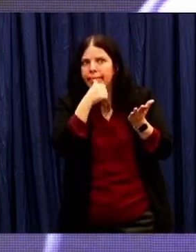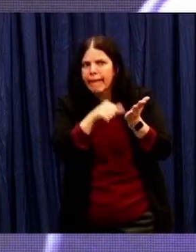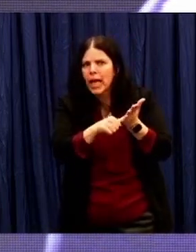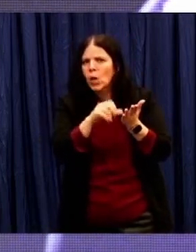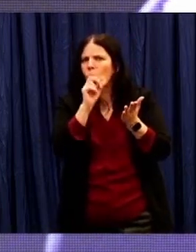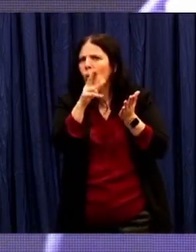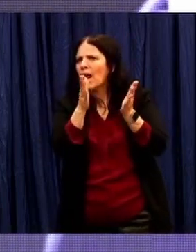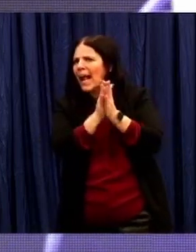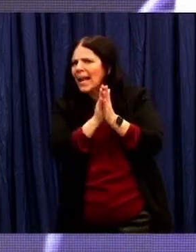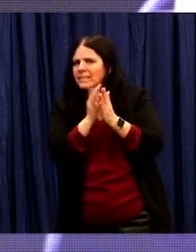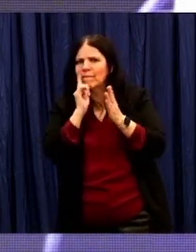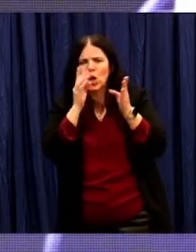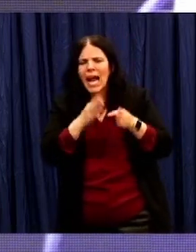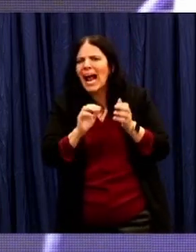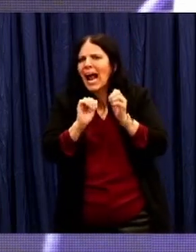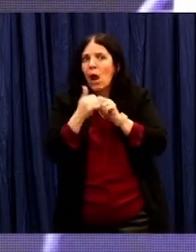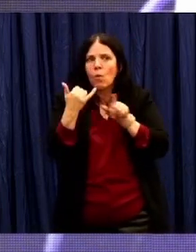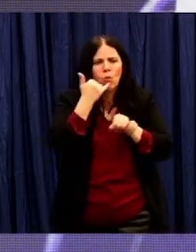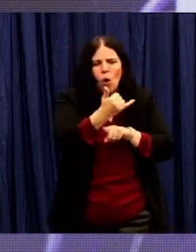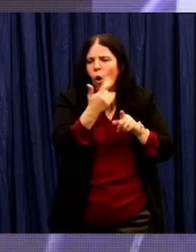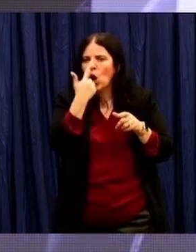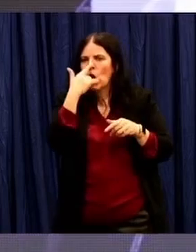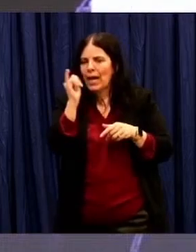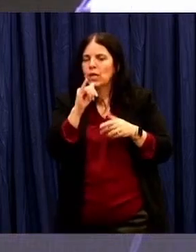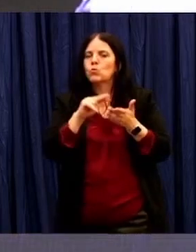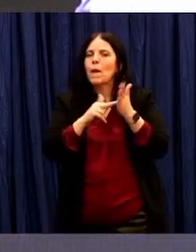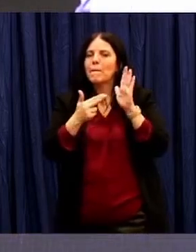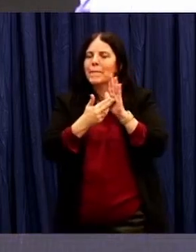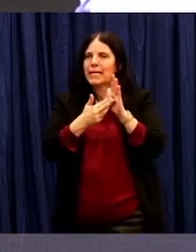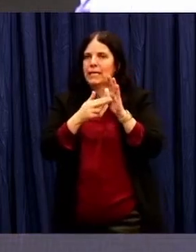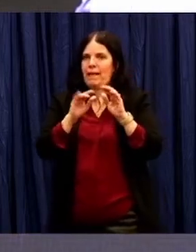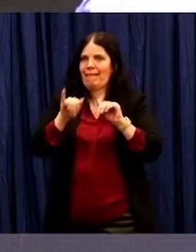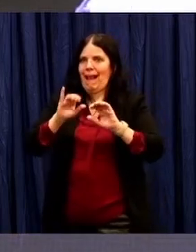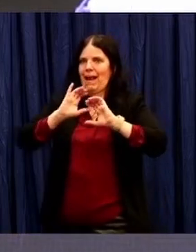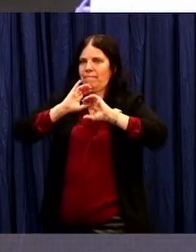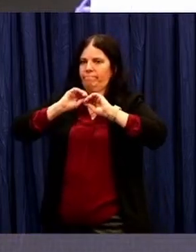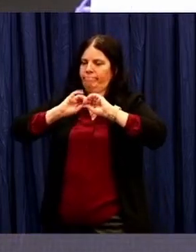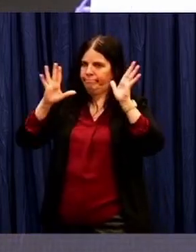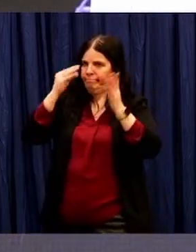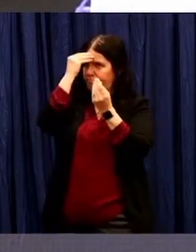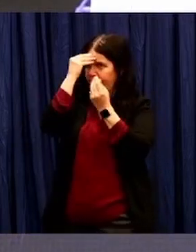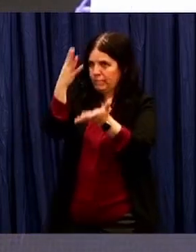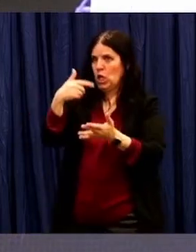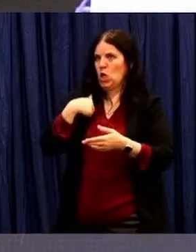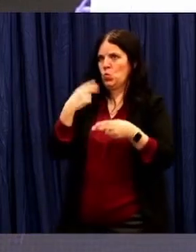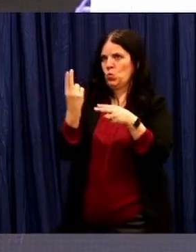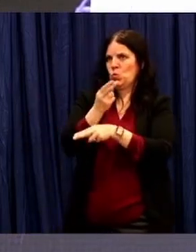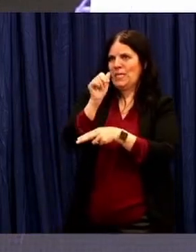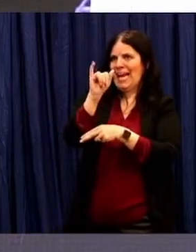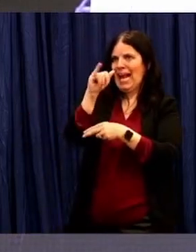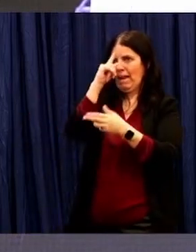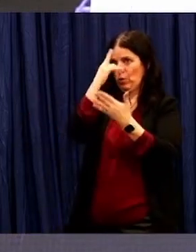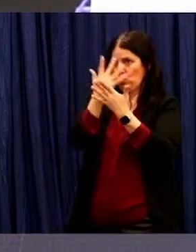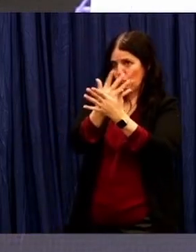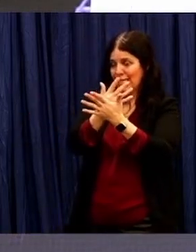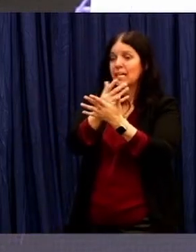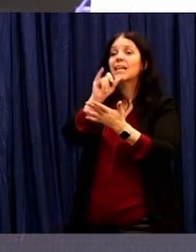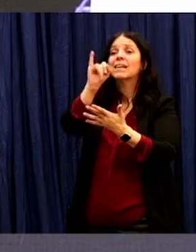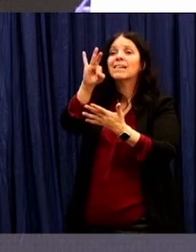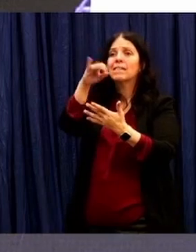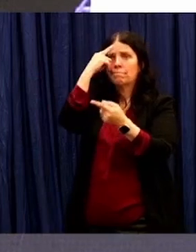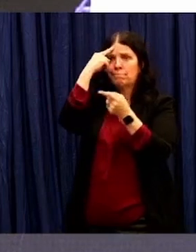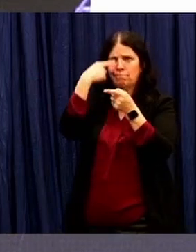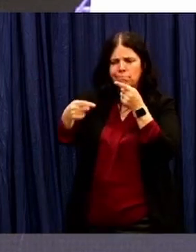people can make informed decisions and have some agency and some personal choice in how they interact there. Yeah, I think that's